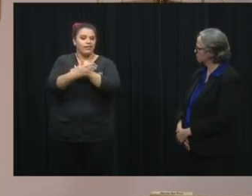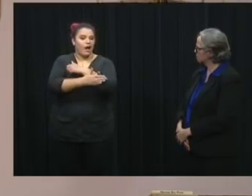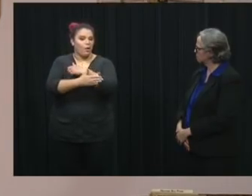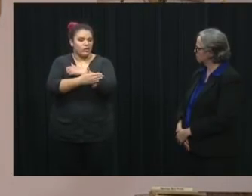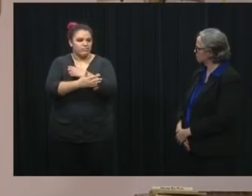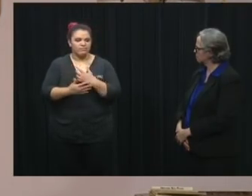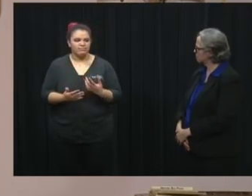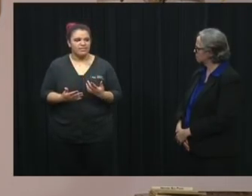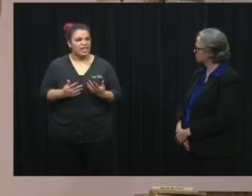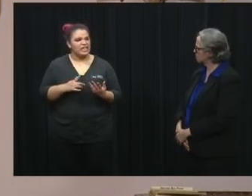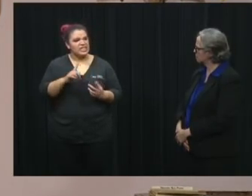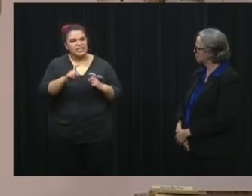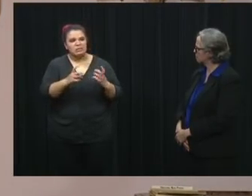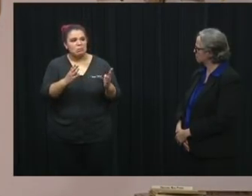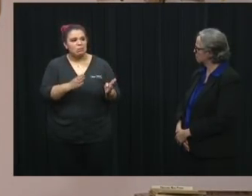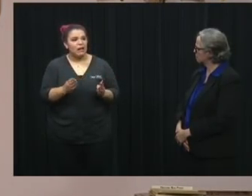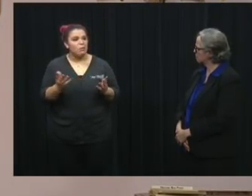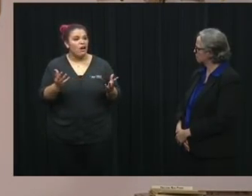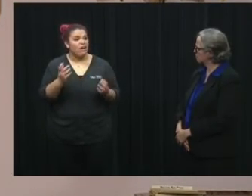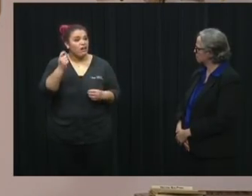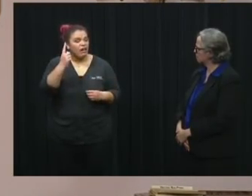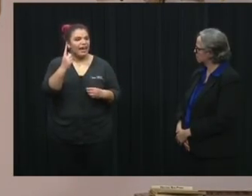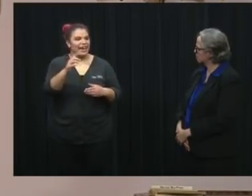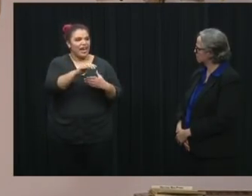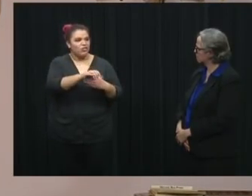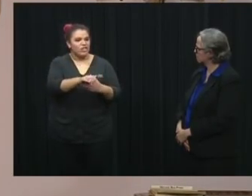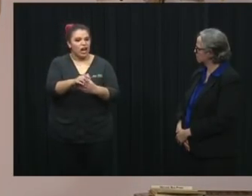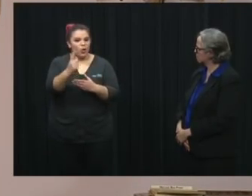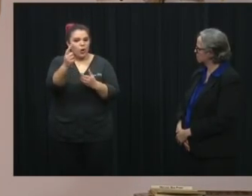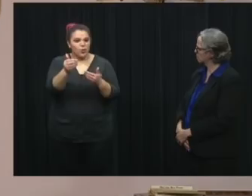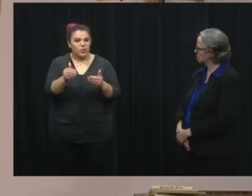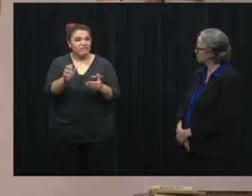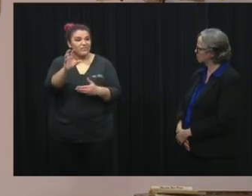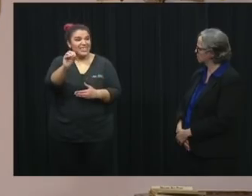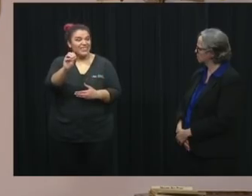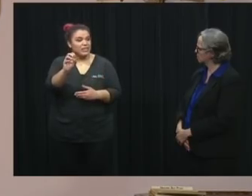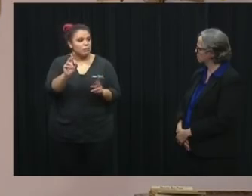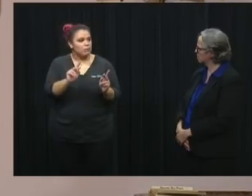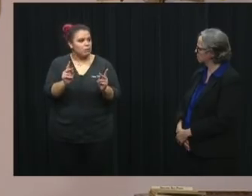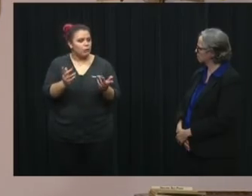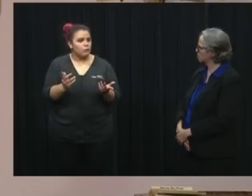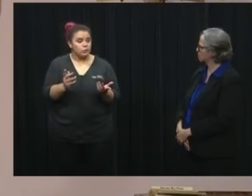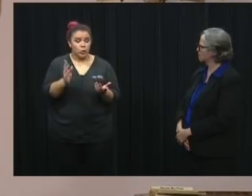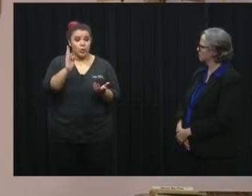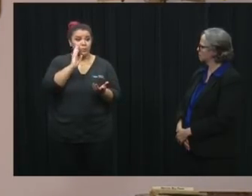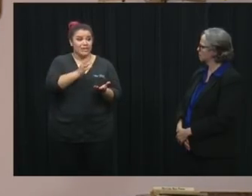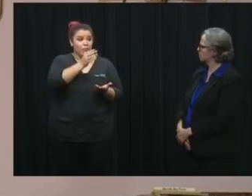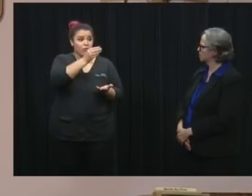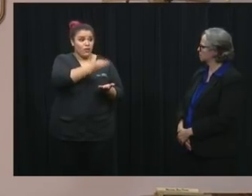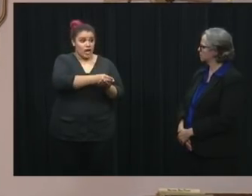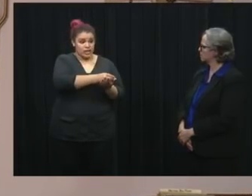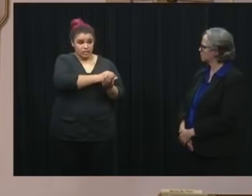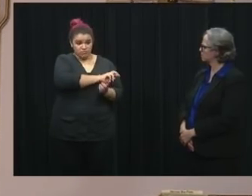the same room. Will funding be unlocked to help the homeless, and sort of what is the plan for them?